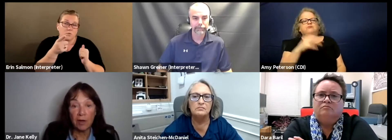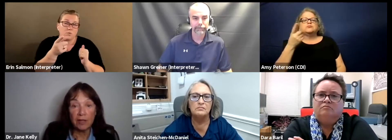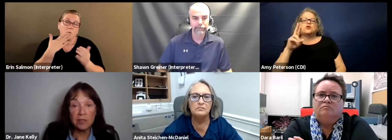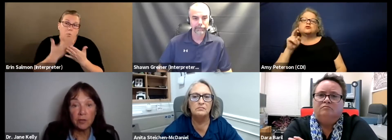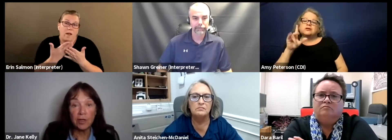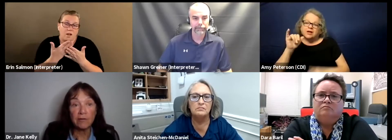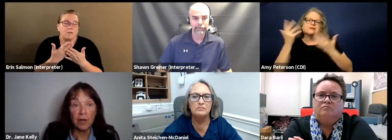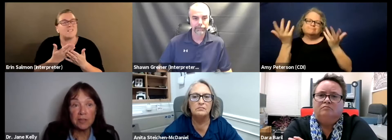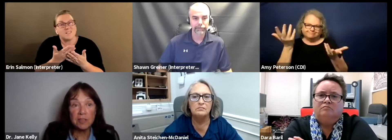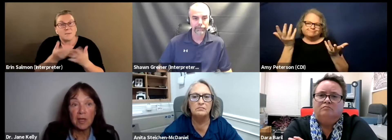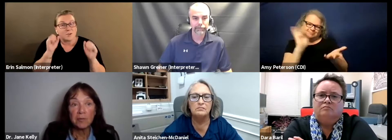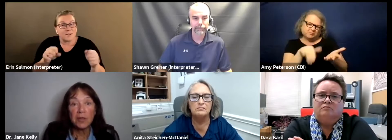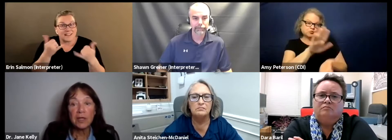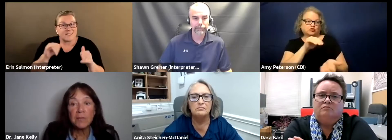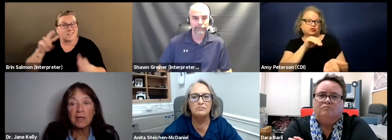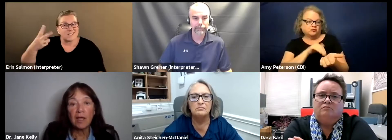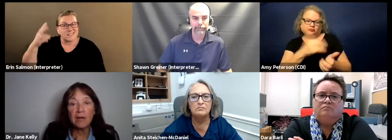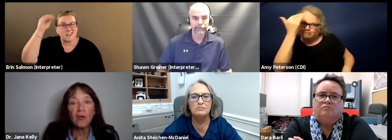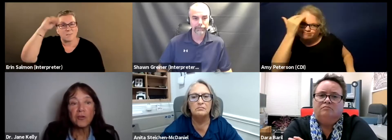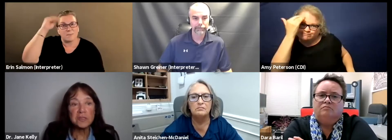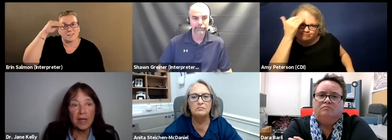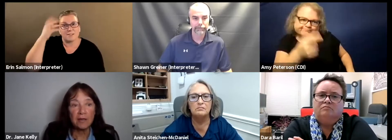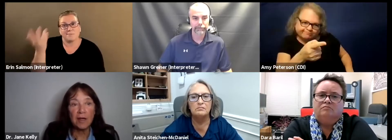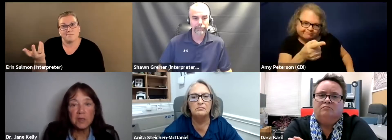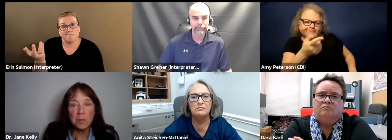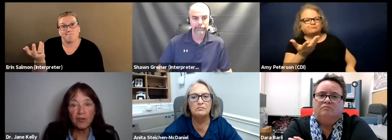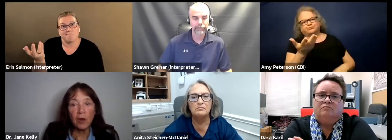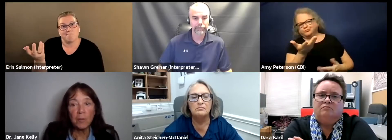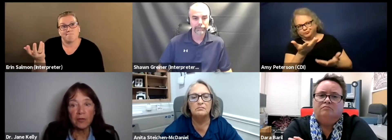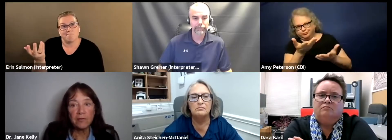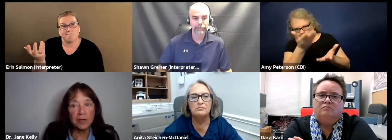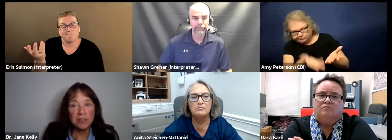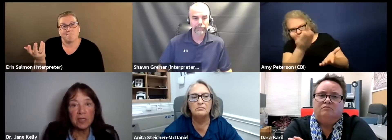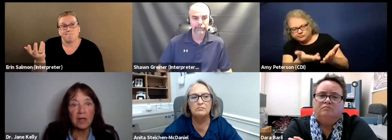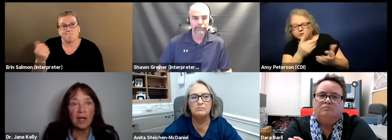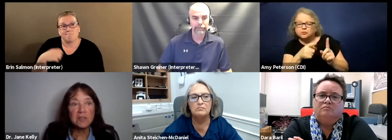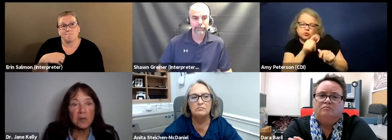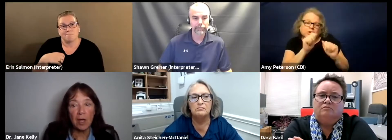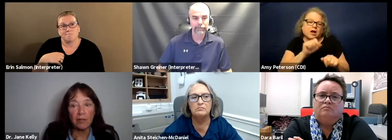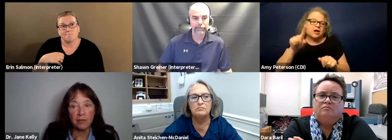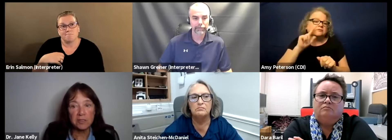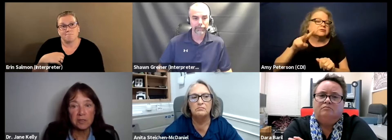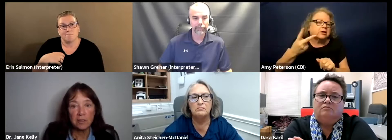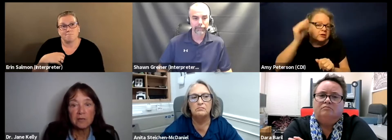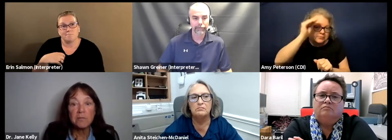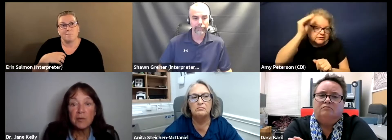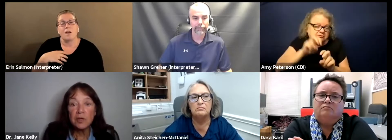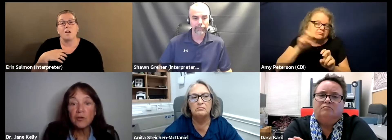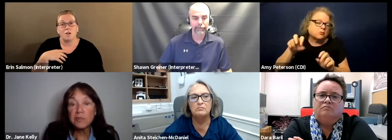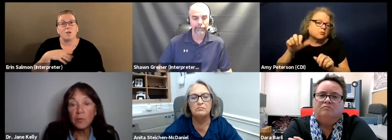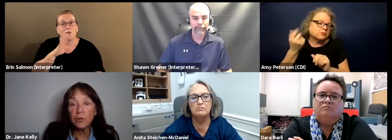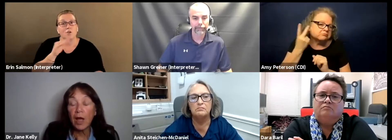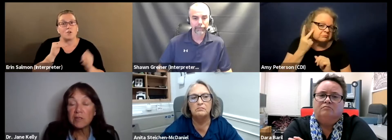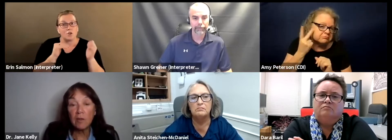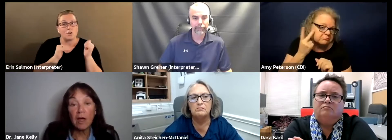you advice, good advice, but he may not understand as much about the vaccine as some others. Maybe